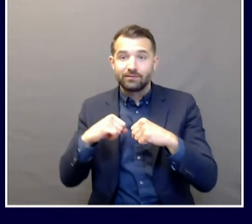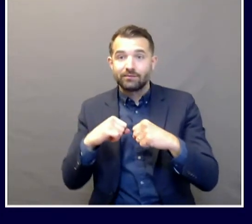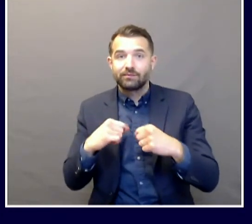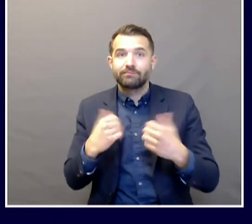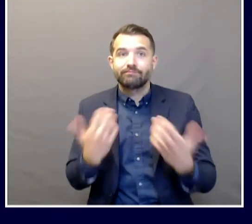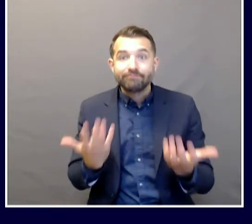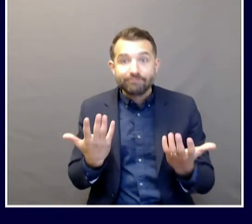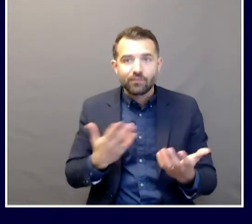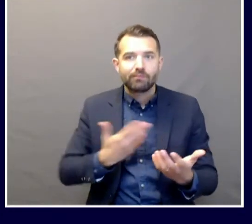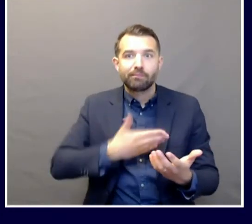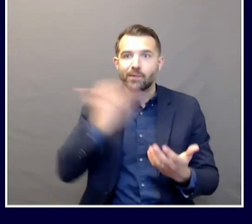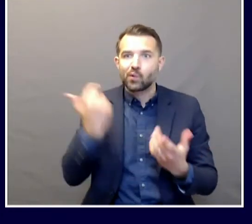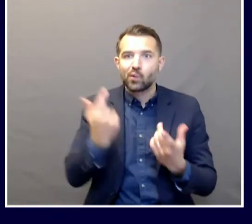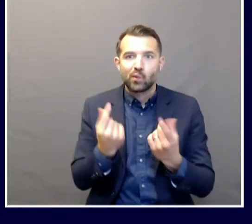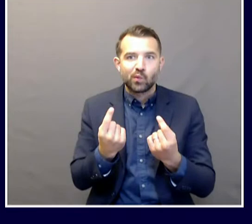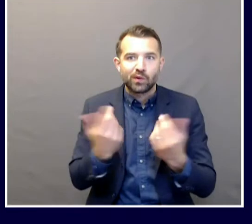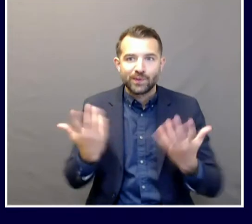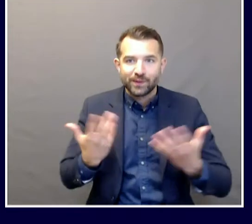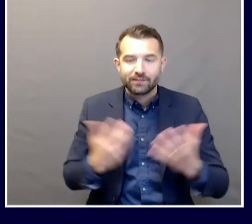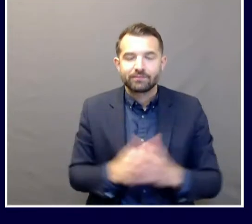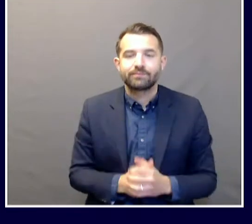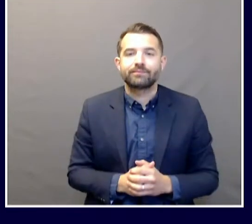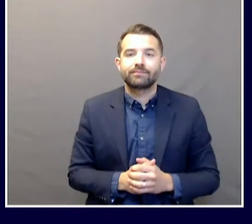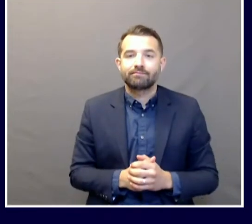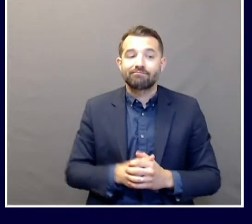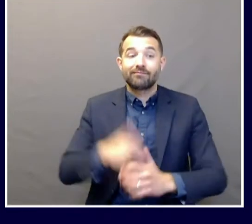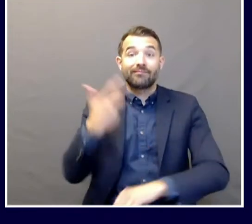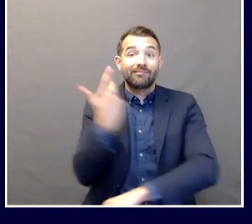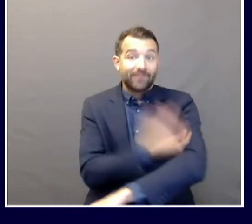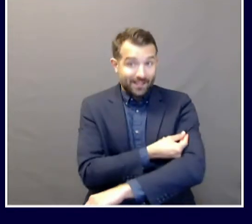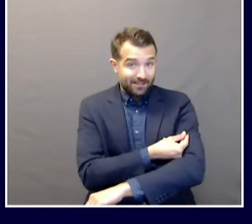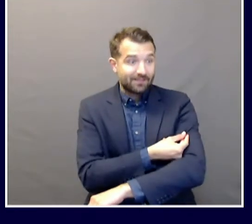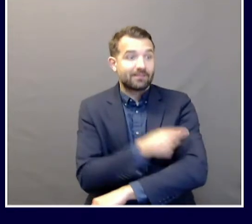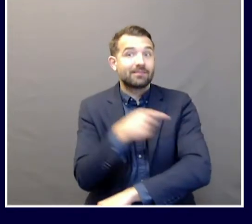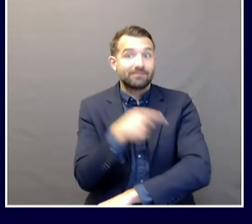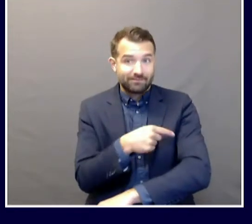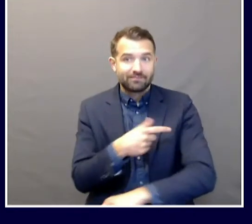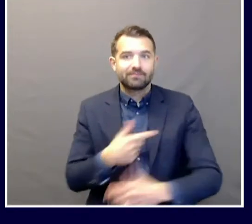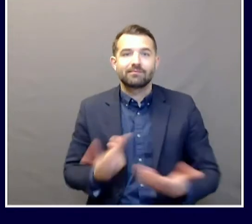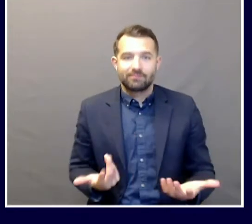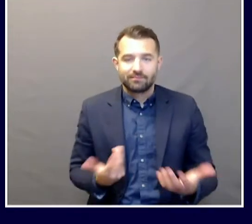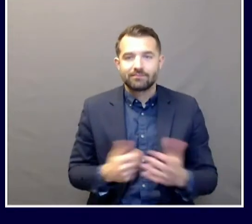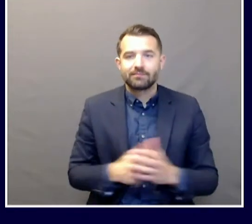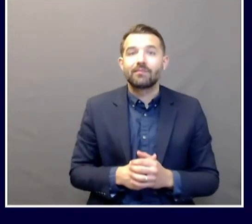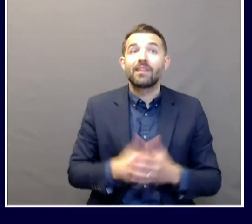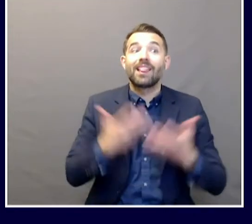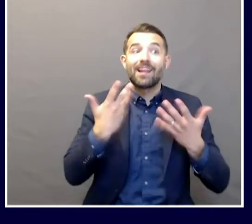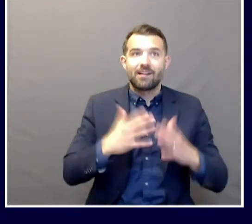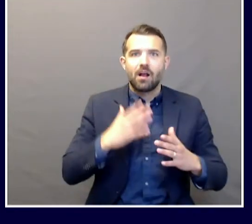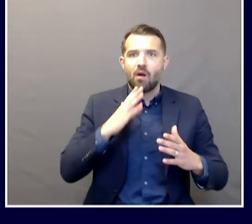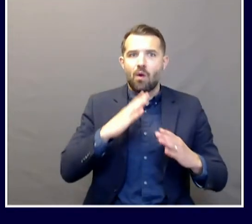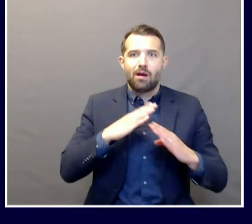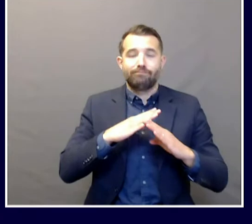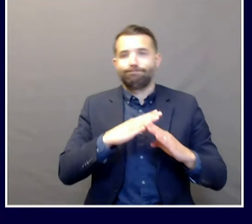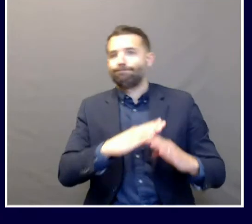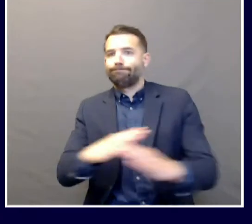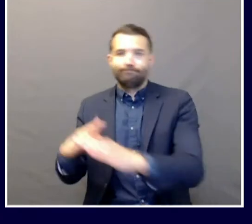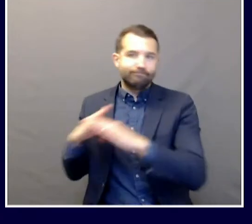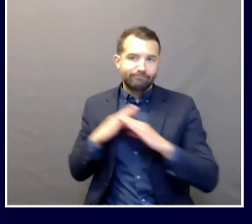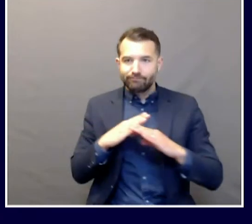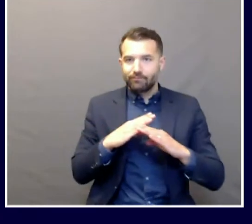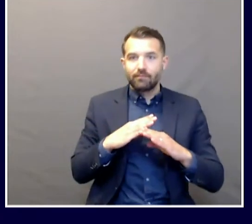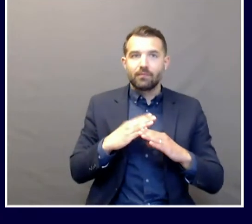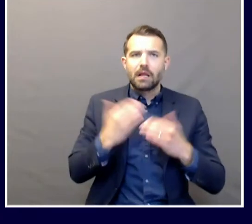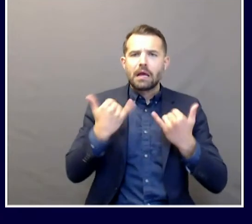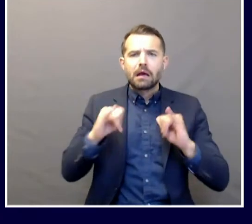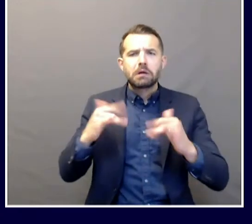tamp down on the variants right now is for people to get vaccinated here in Maine. We should still be concerned about what's spreading in other parts